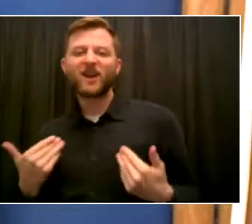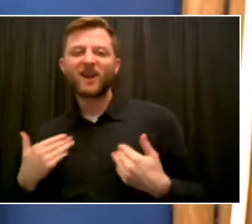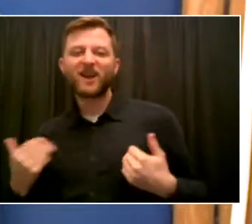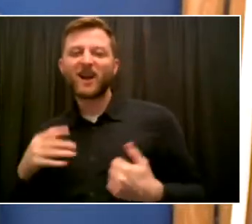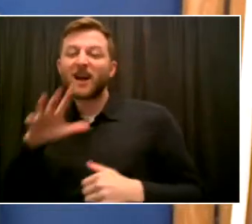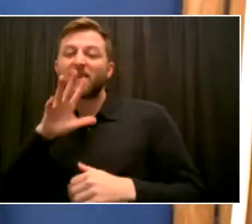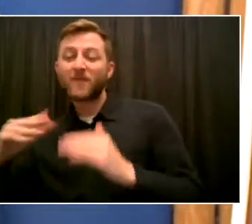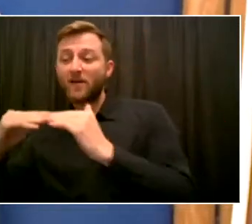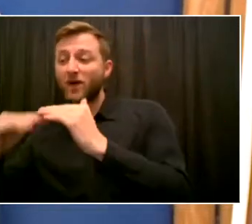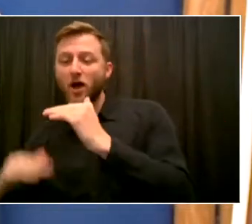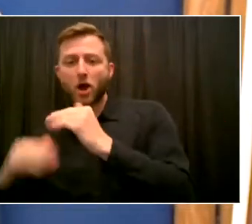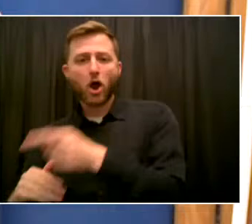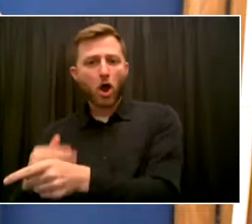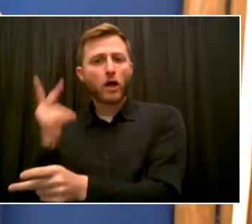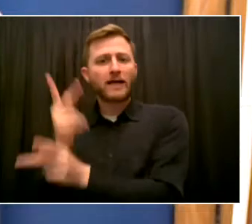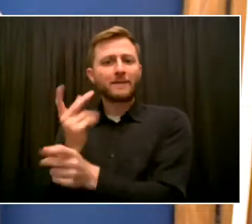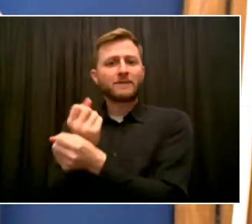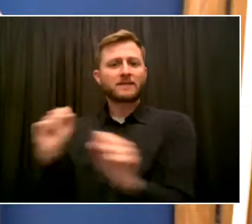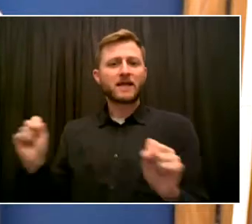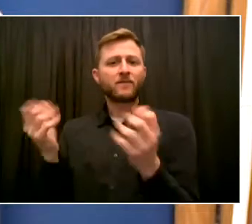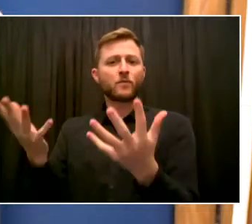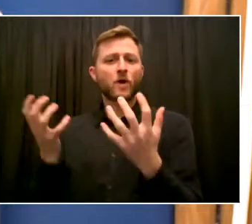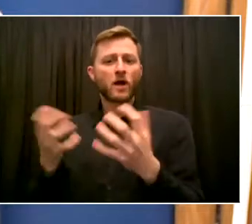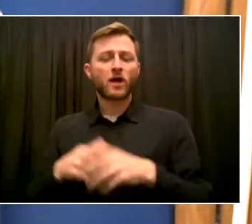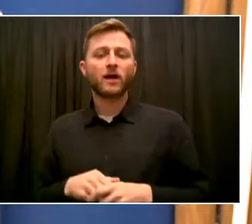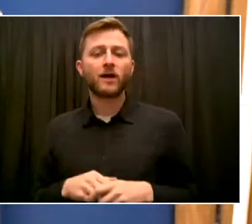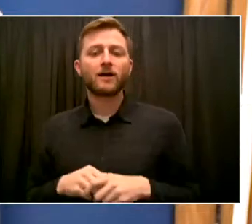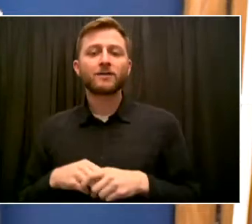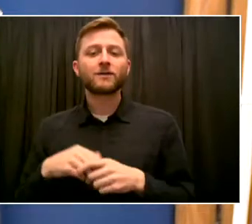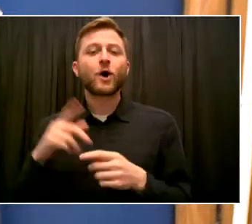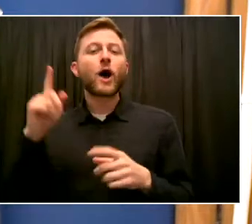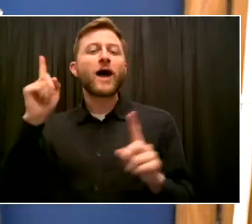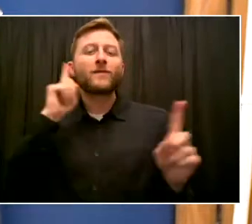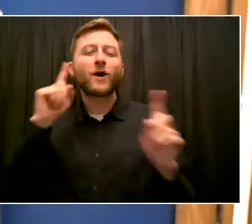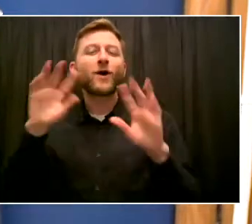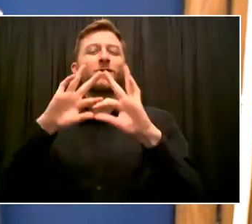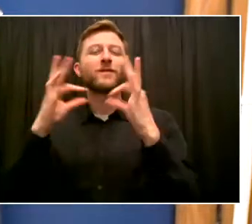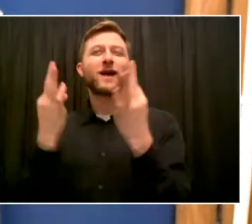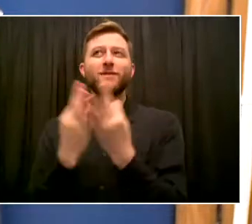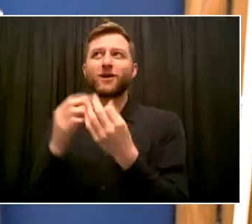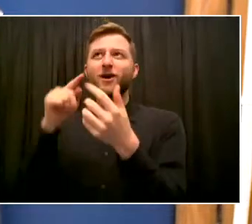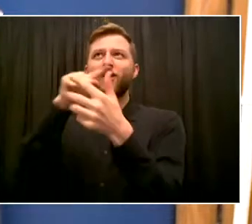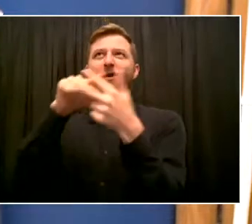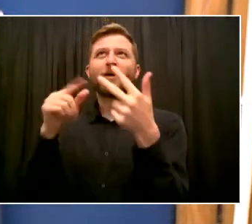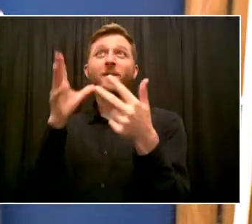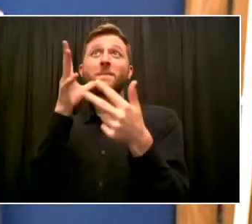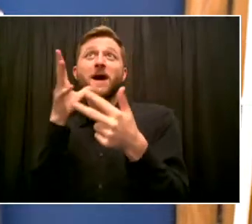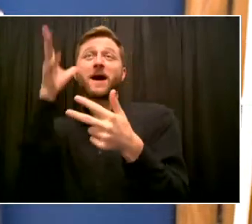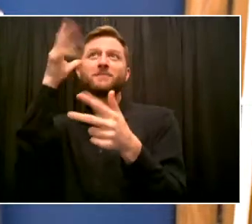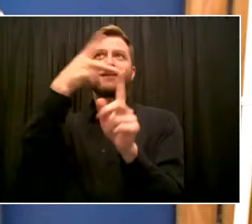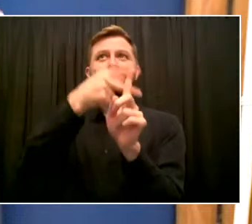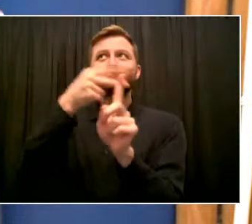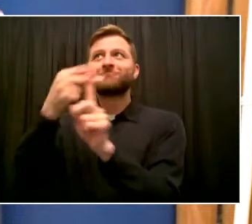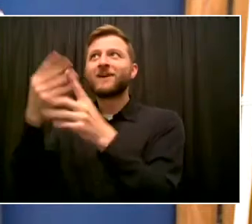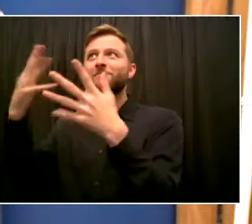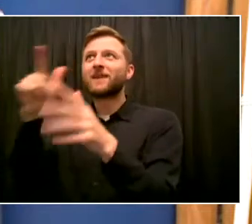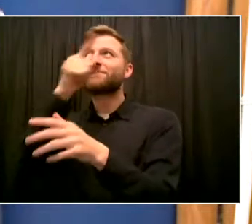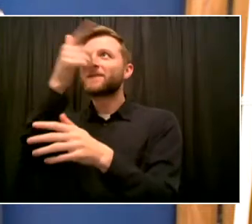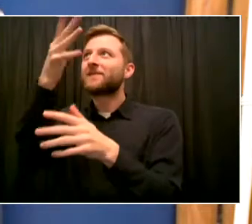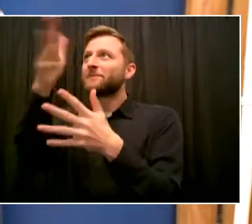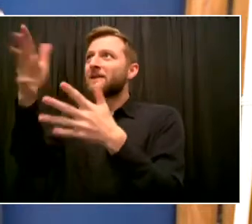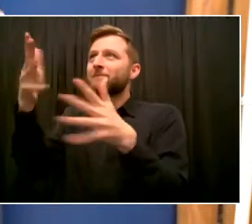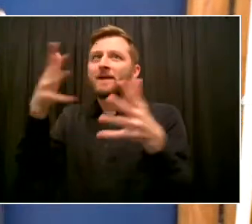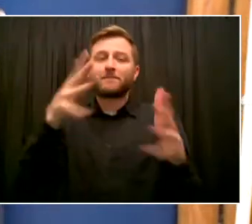my family has already gotten vaccinated. I'm the only one left. And so it's really wonderful to be able to get